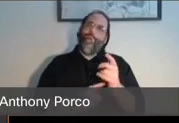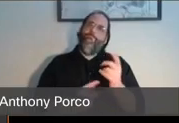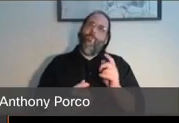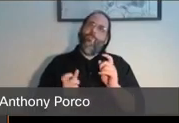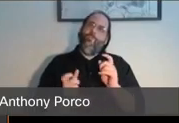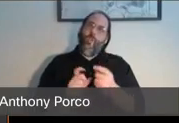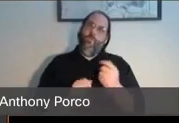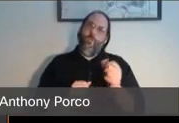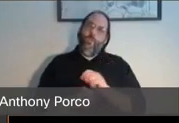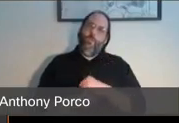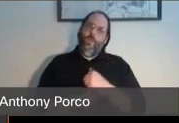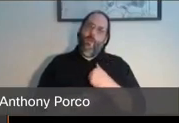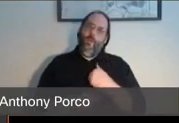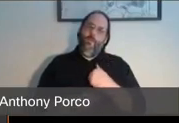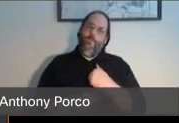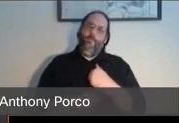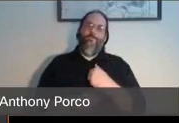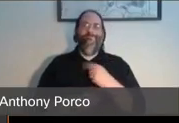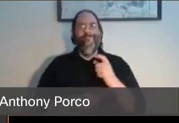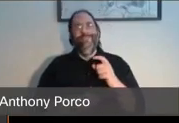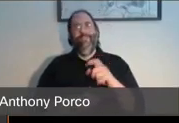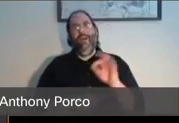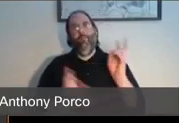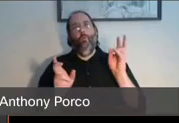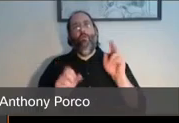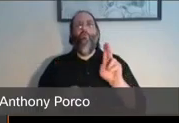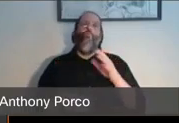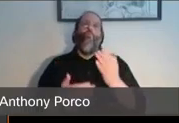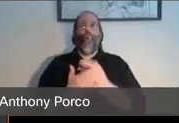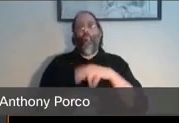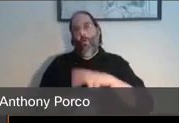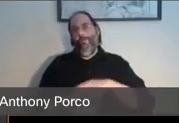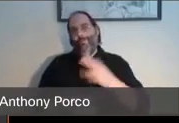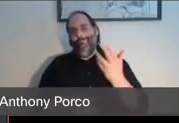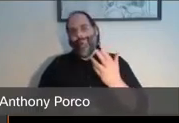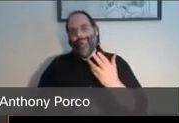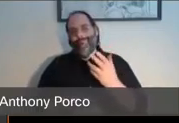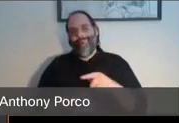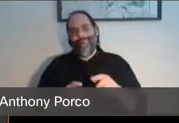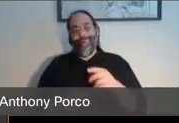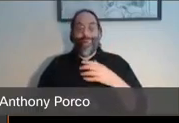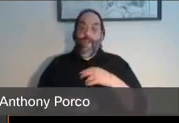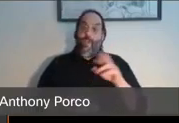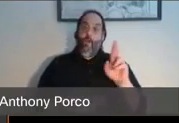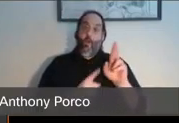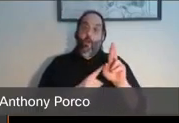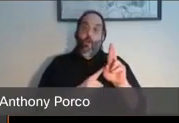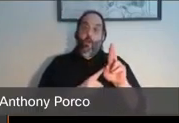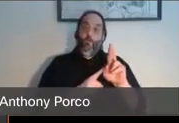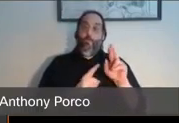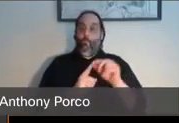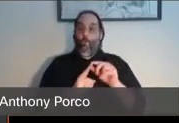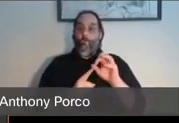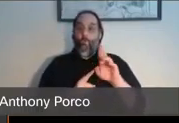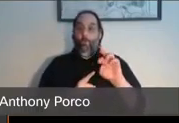of us? I think we've all had to discover our new normal. But my R in